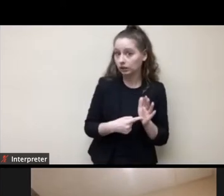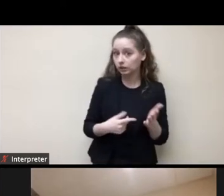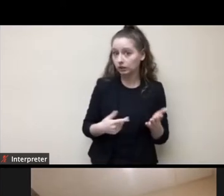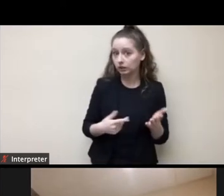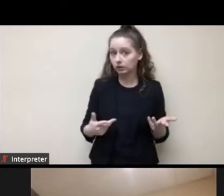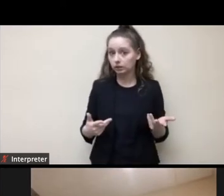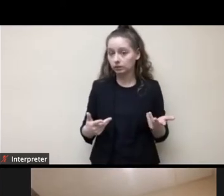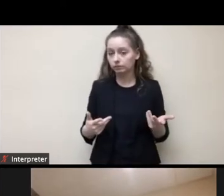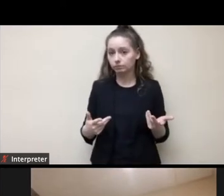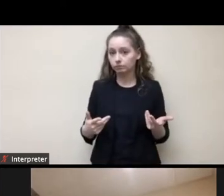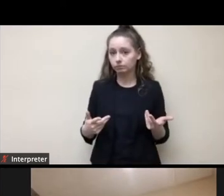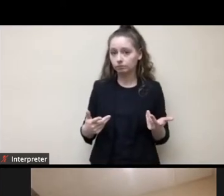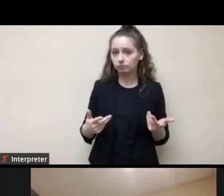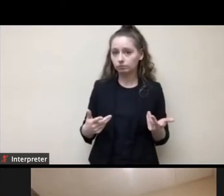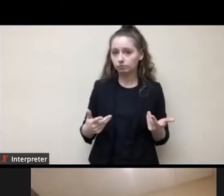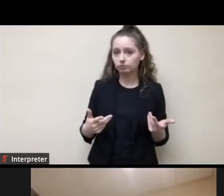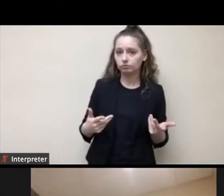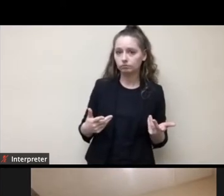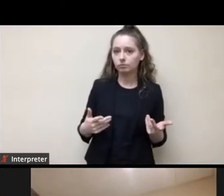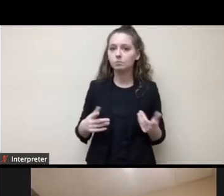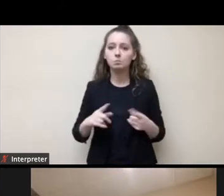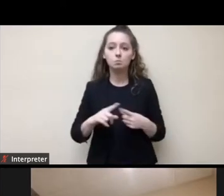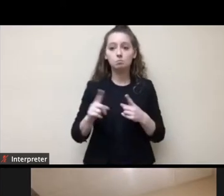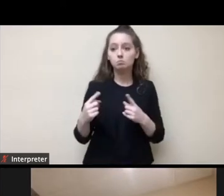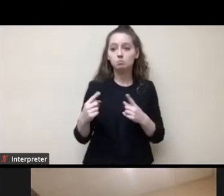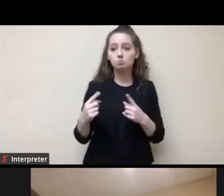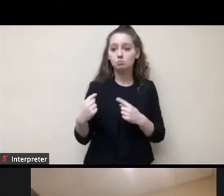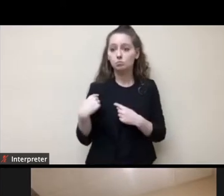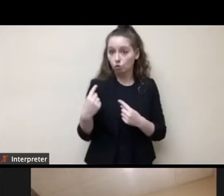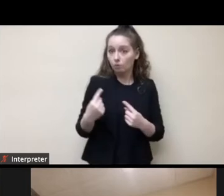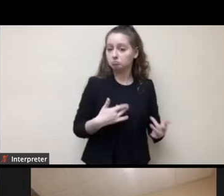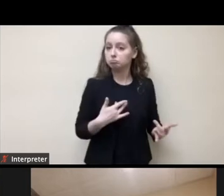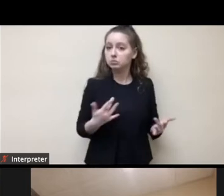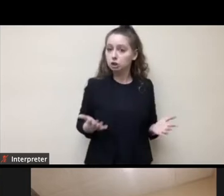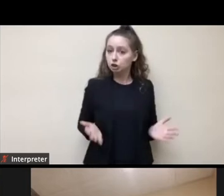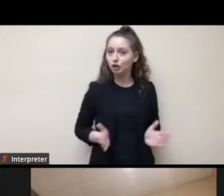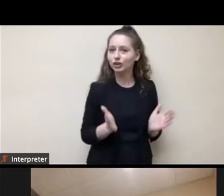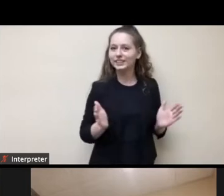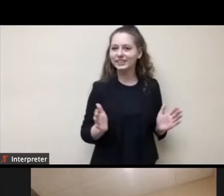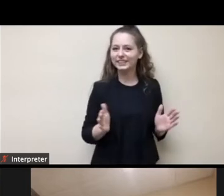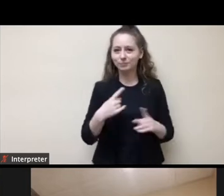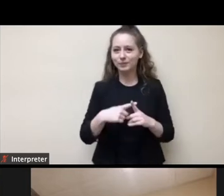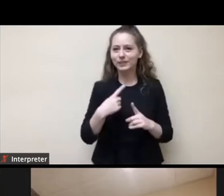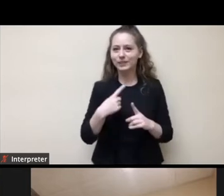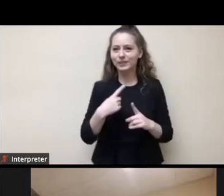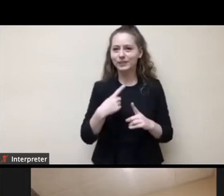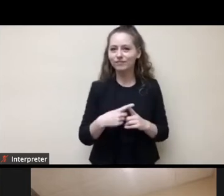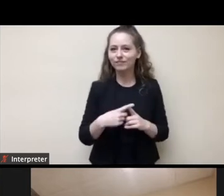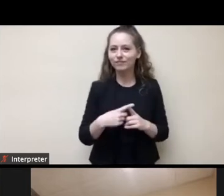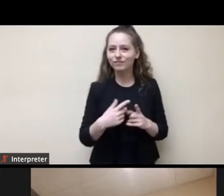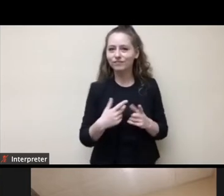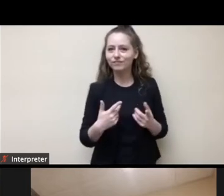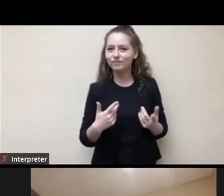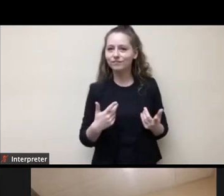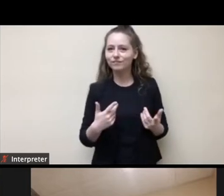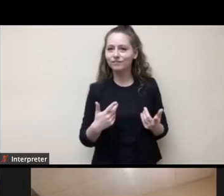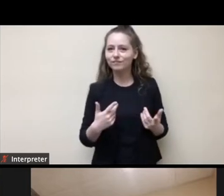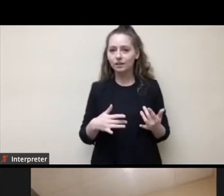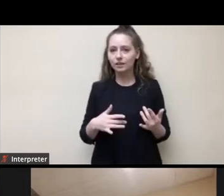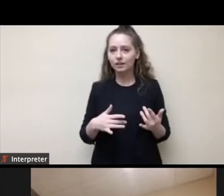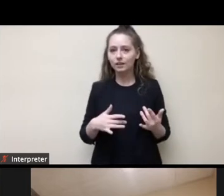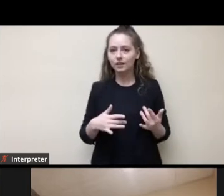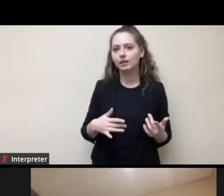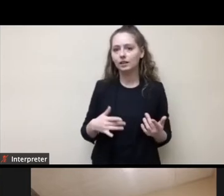encouraging. So as we enter into the new phase of in our state here in Indiana and in the